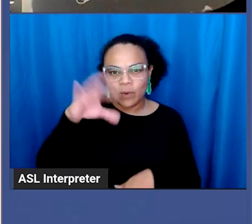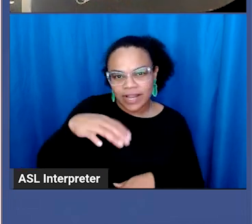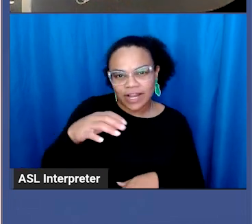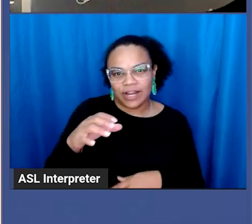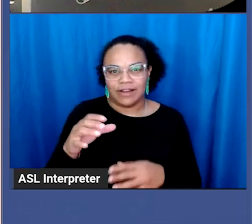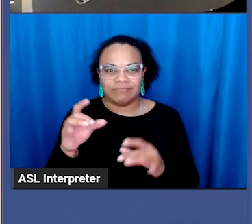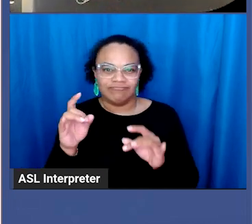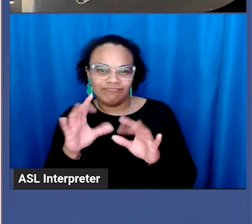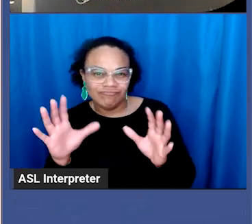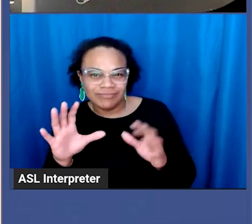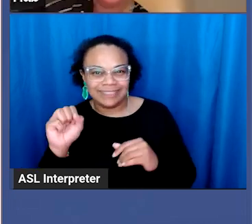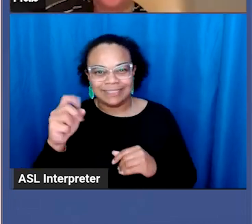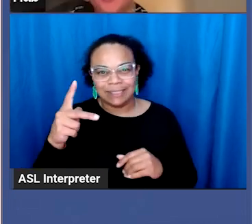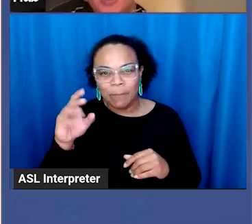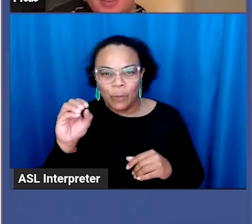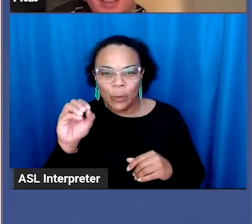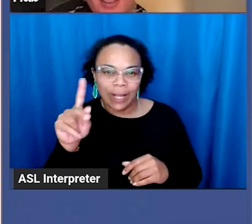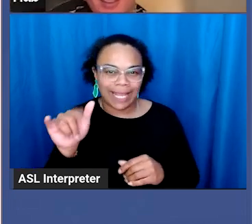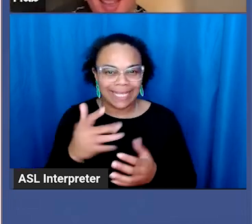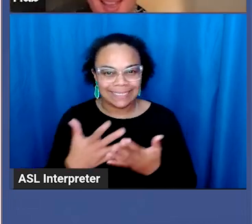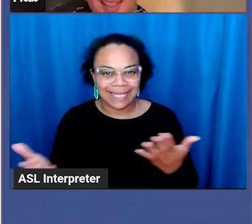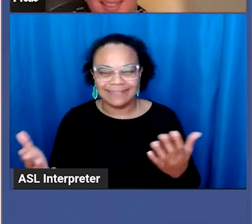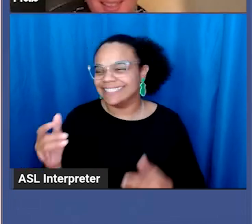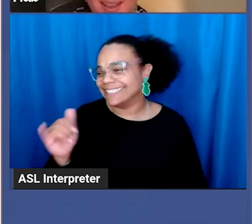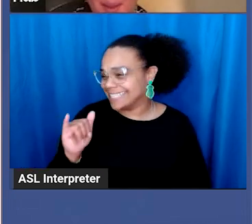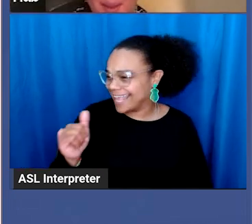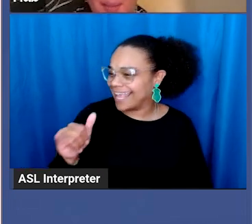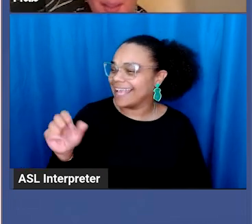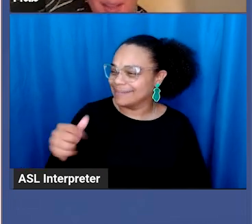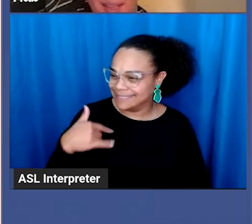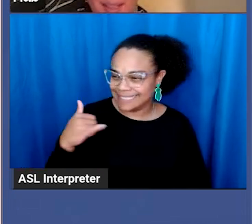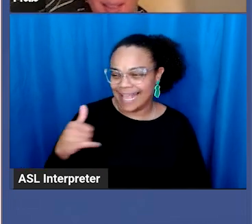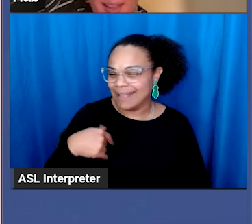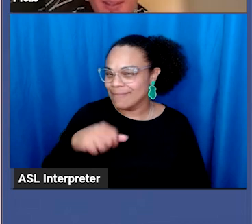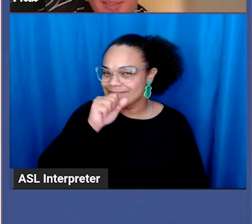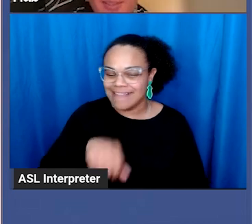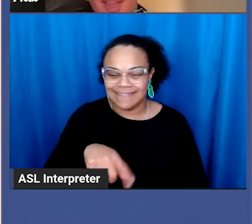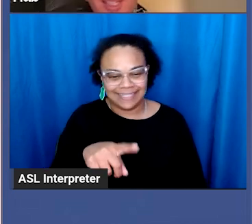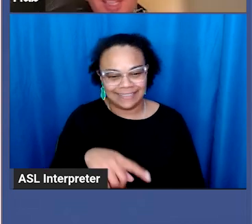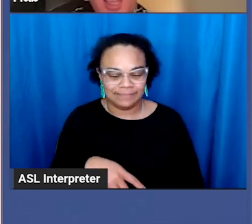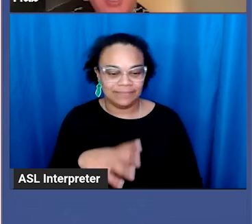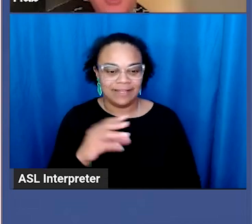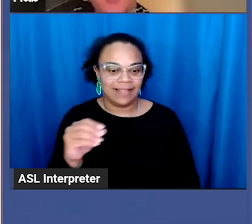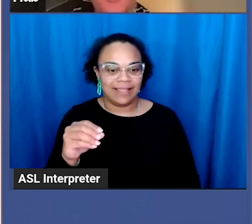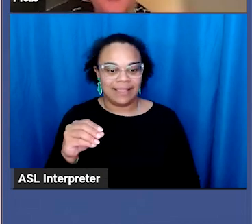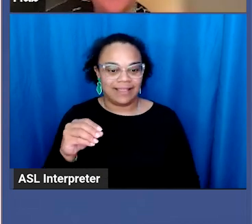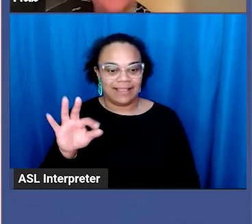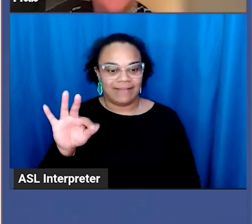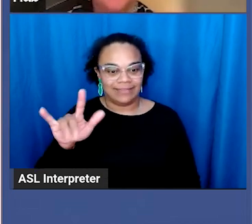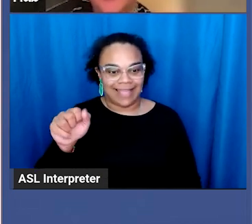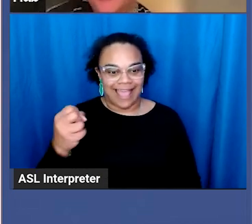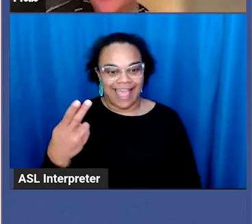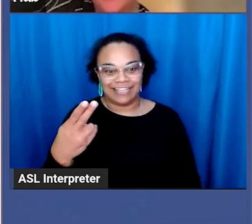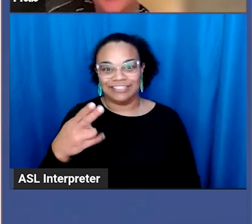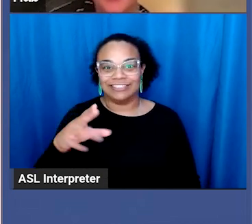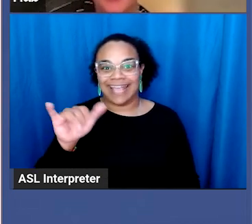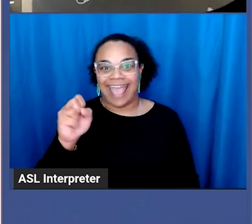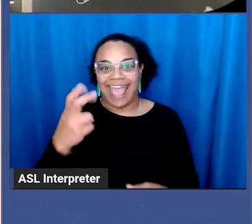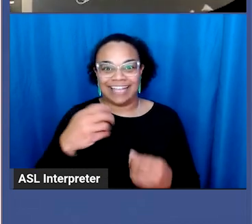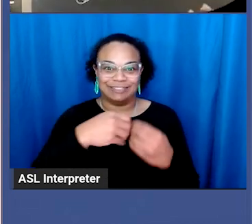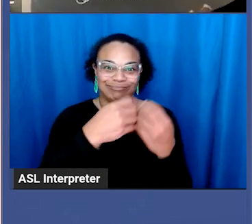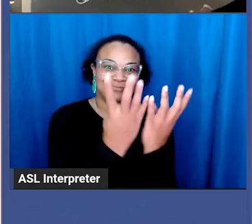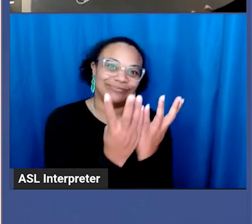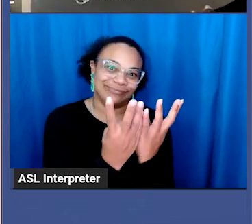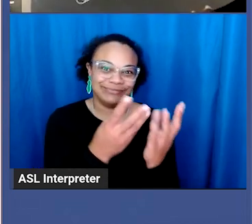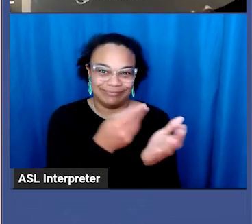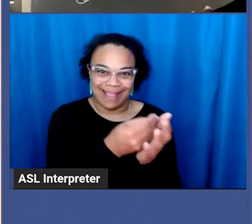stuff. Same. Yeah, same. I love it. And like the flash cache in the back. Oh yeah.